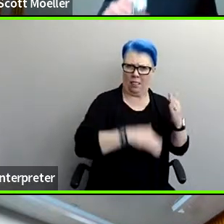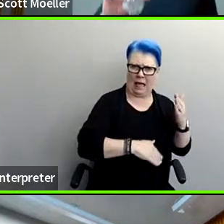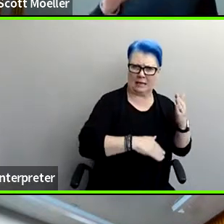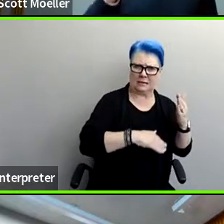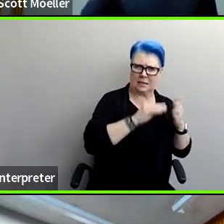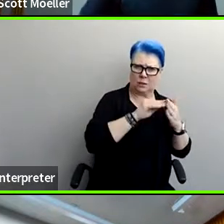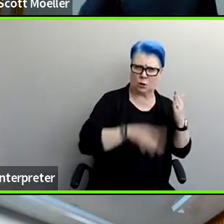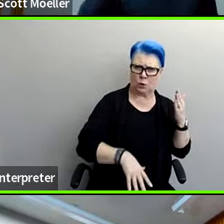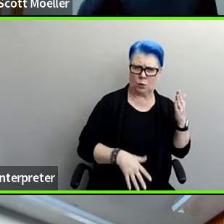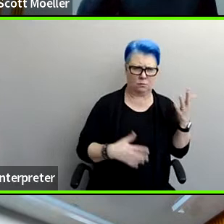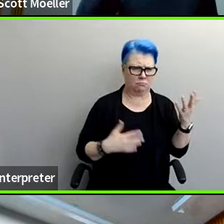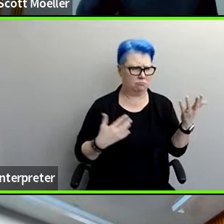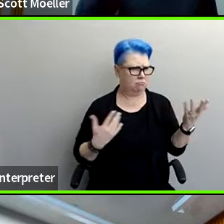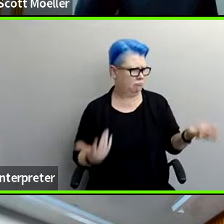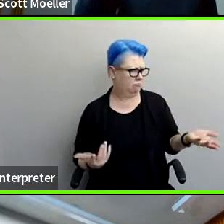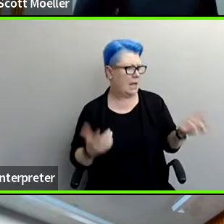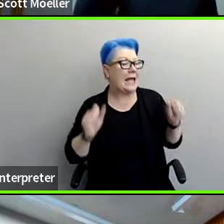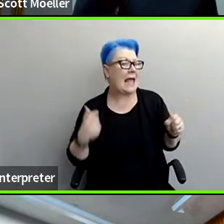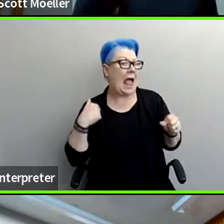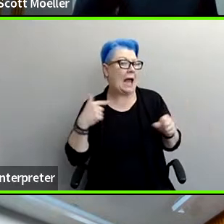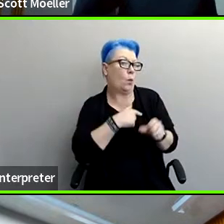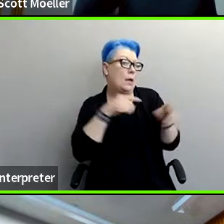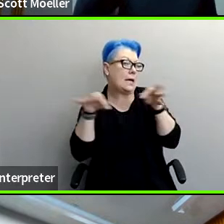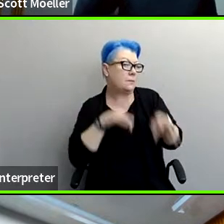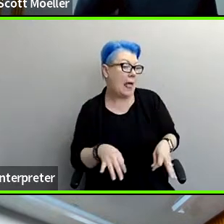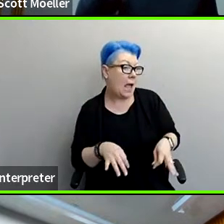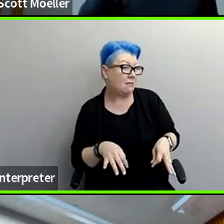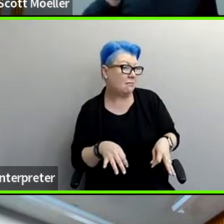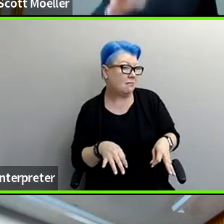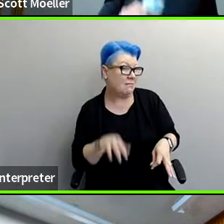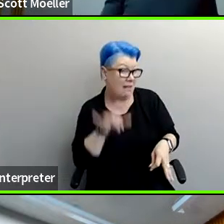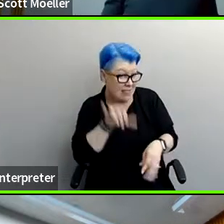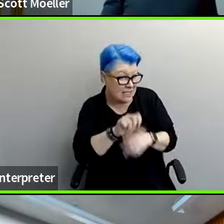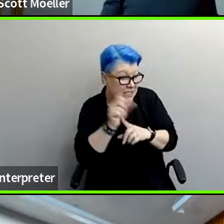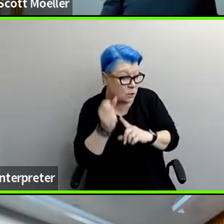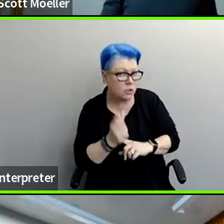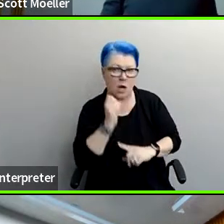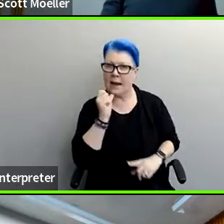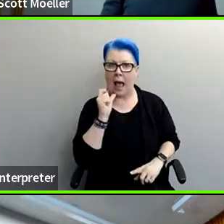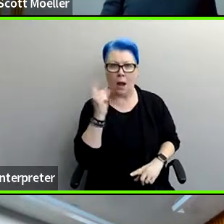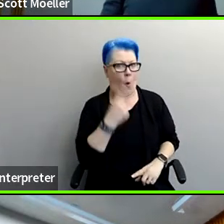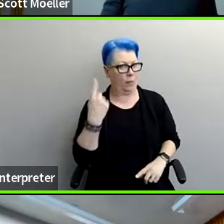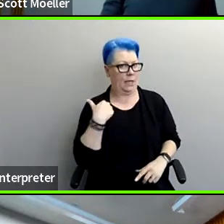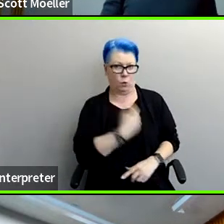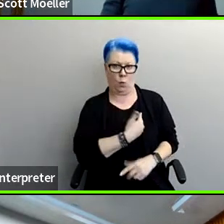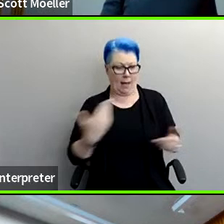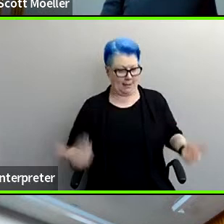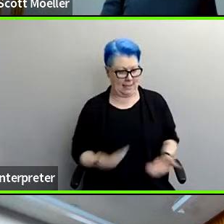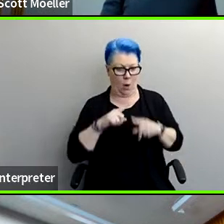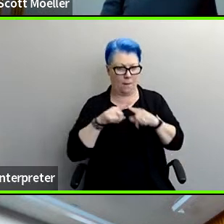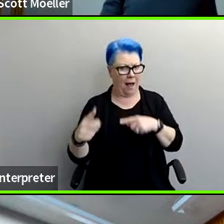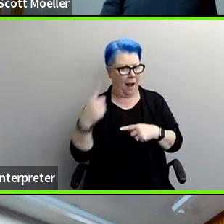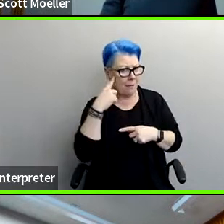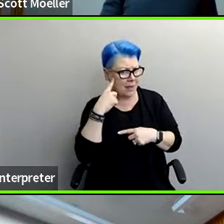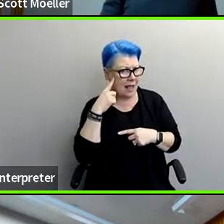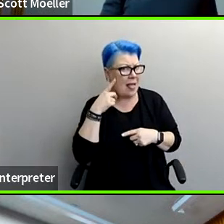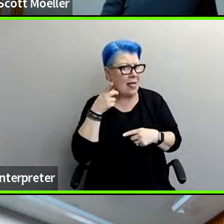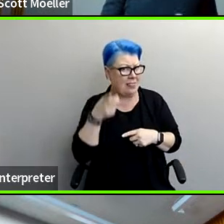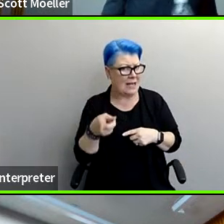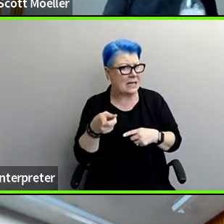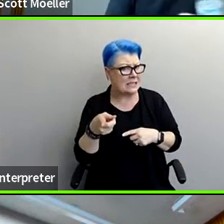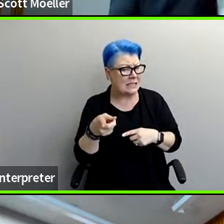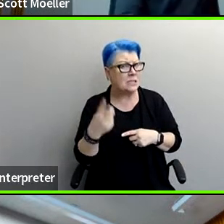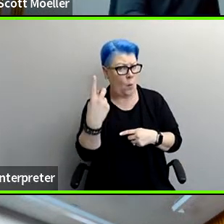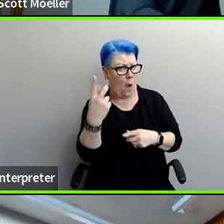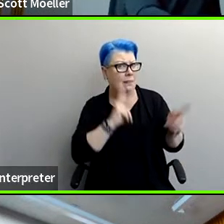way we can explain this? Not just to us here. I'm thinking this is the one